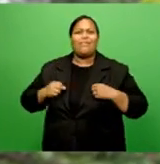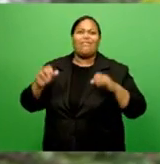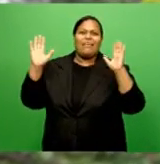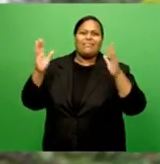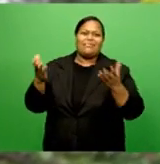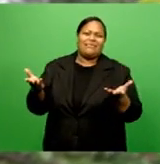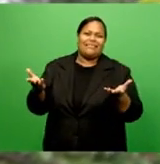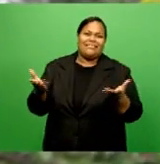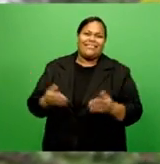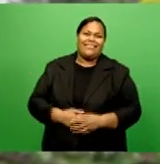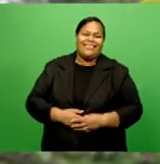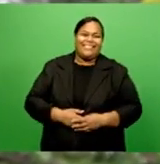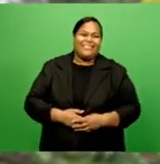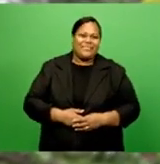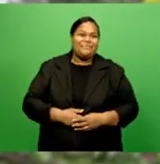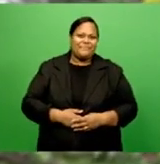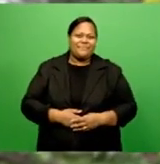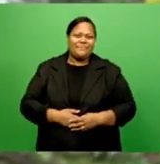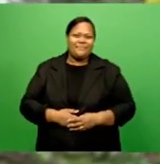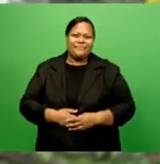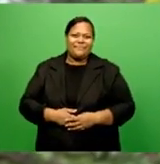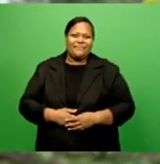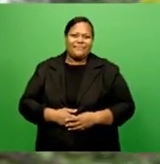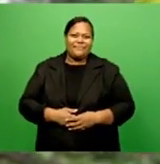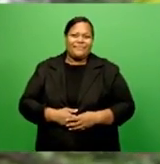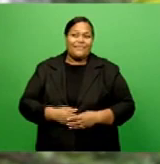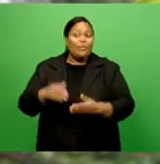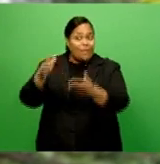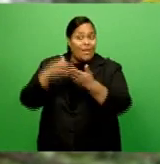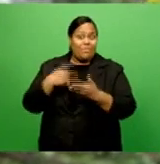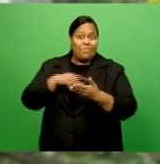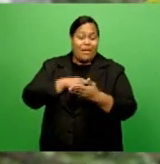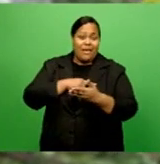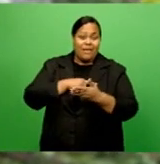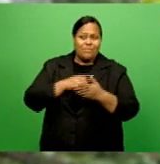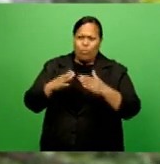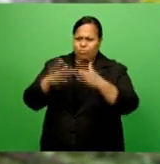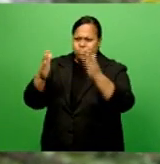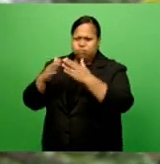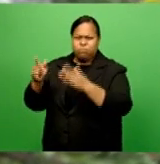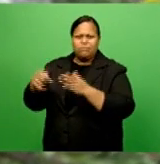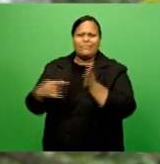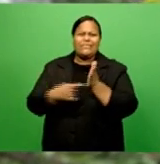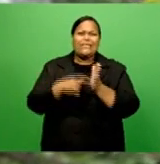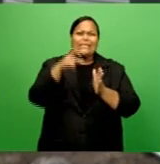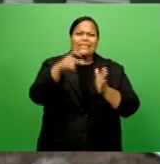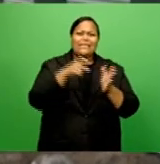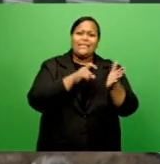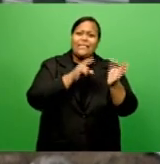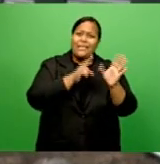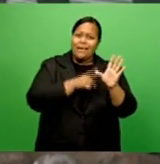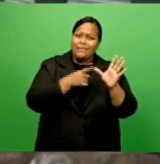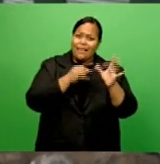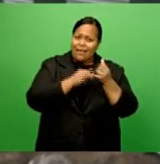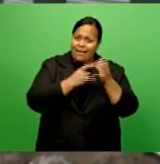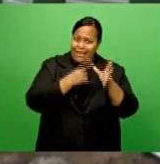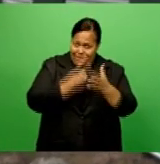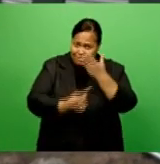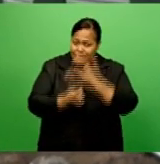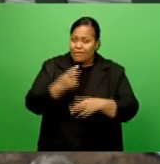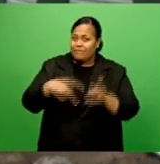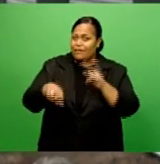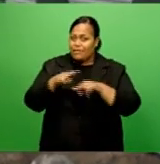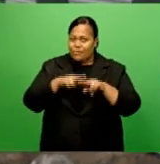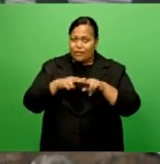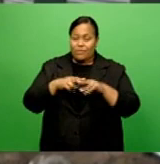make good the devastation that Hurricane Yasa brought to Fiji. The rebuilding of the classroom